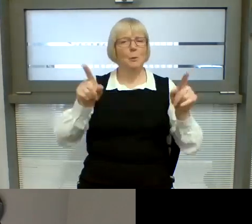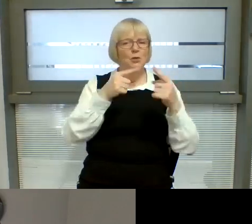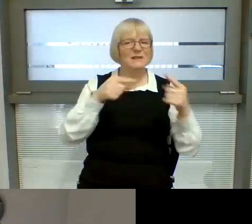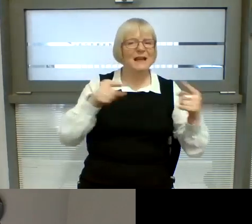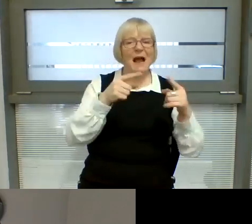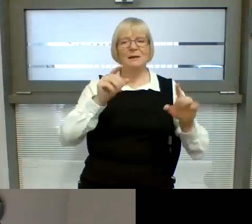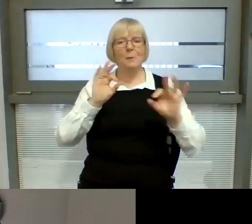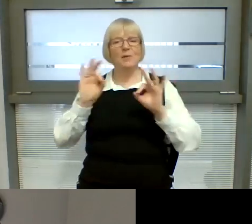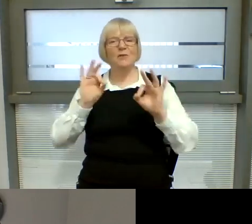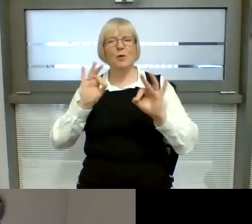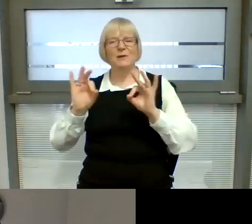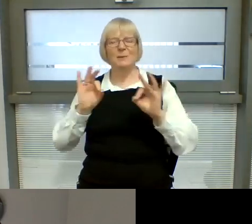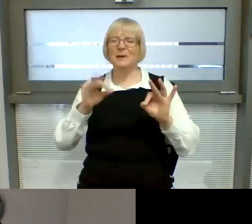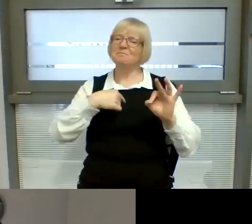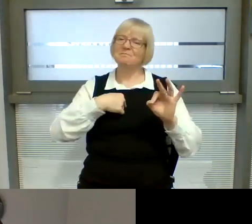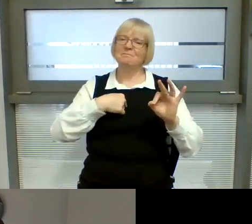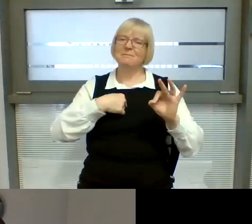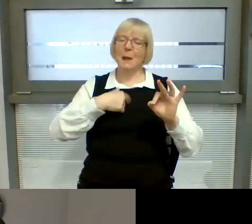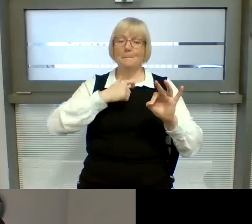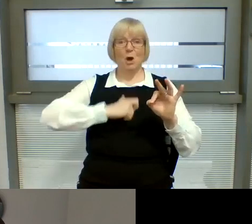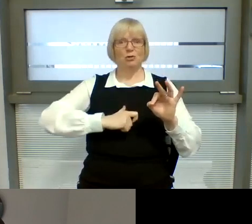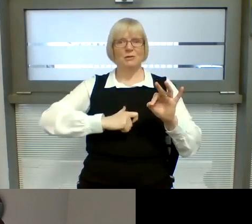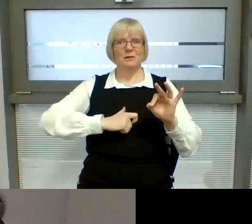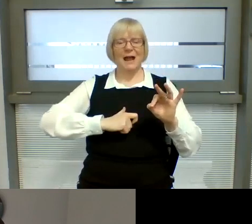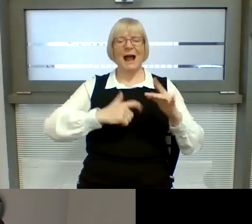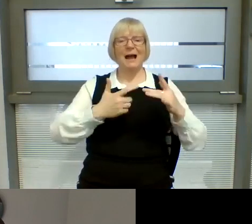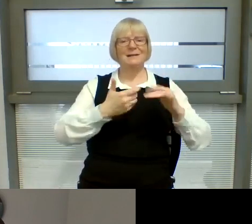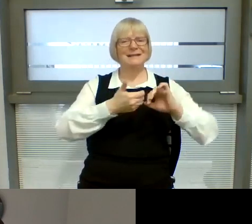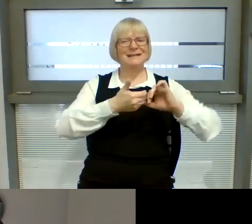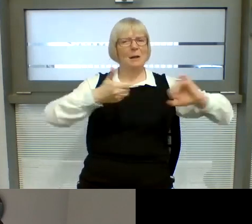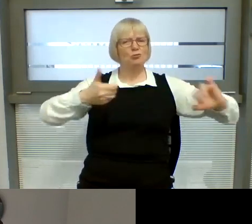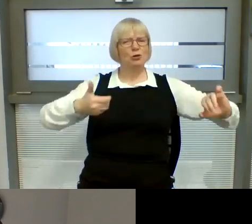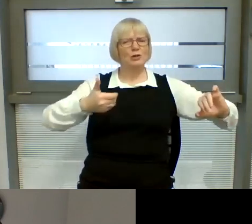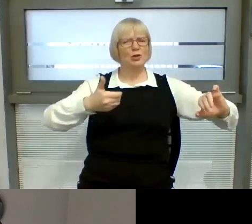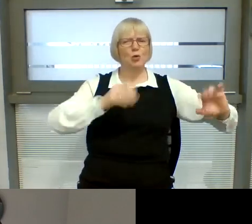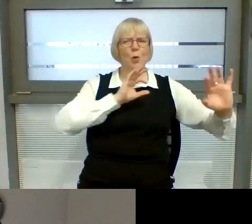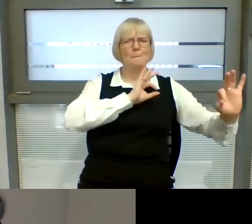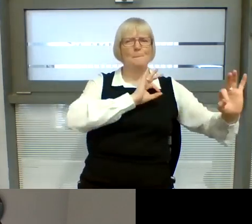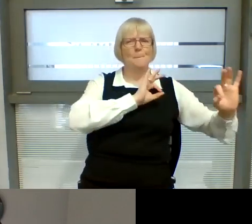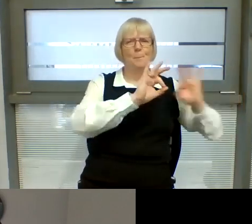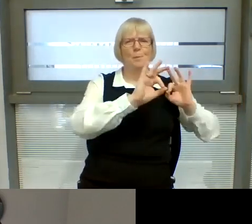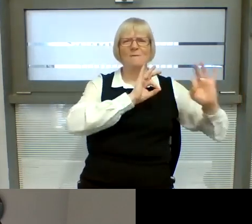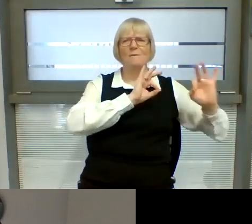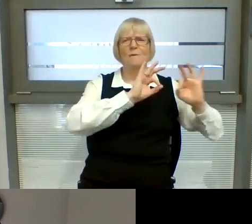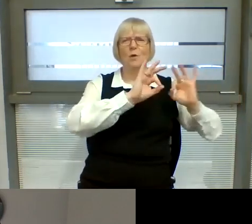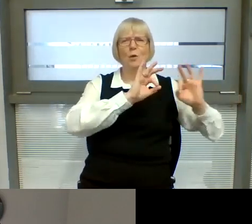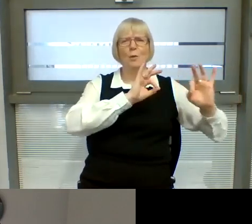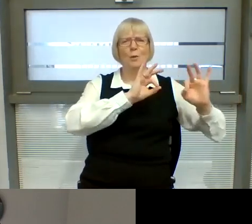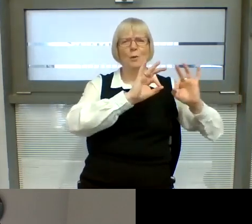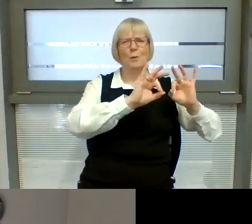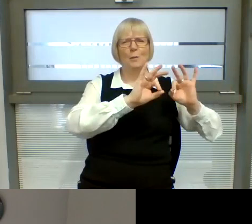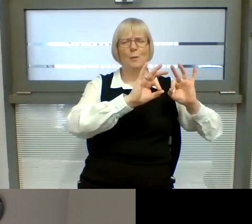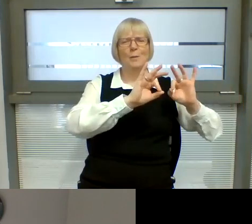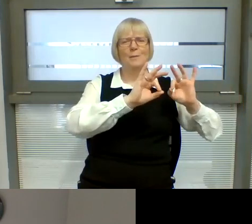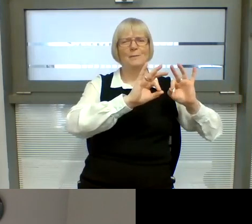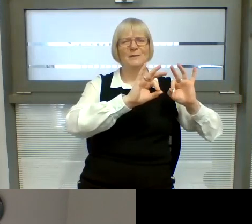separation between that person for me and the person and the person that I am.